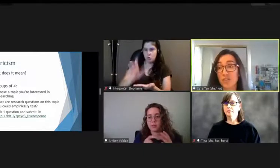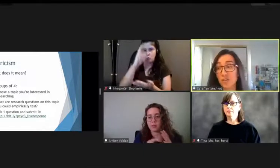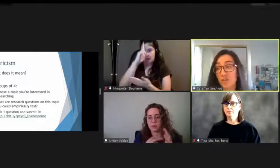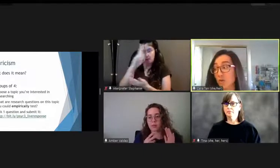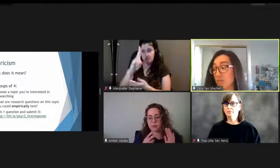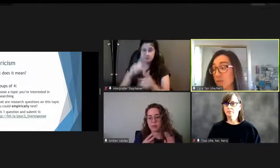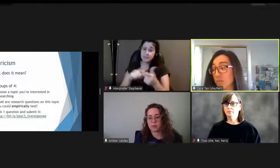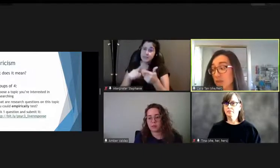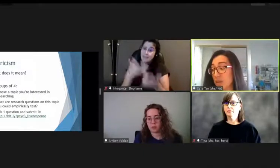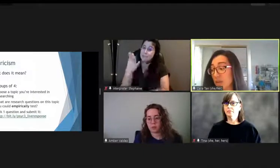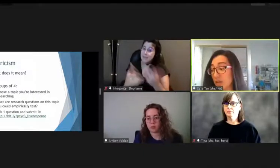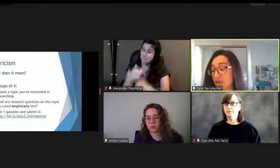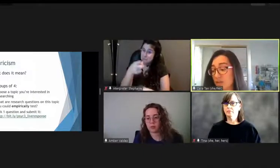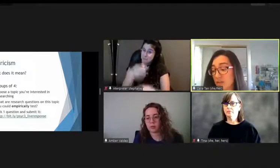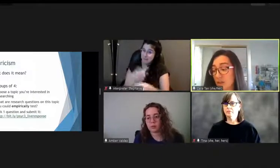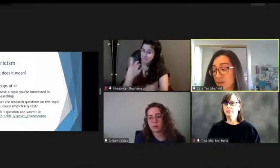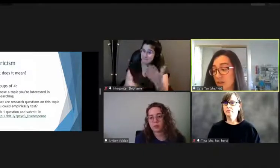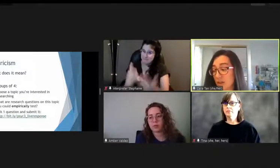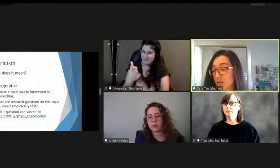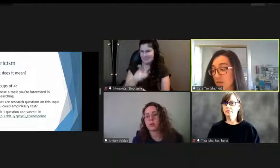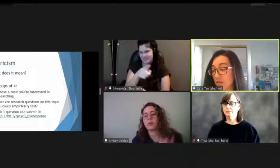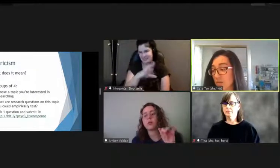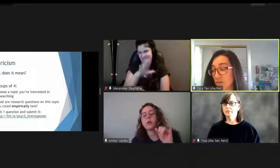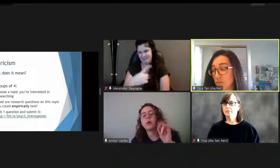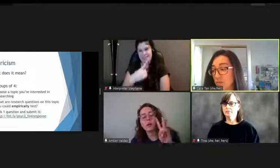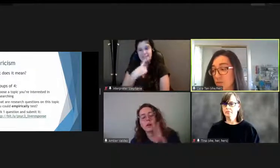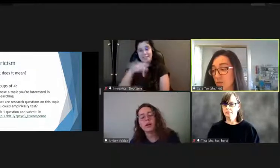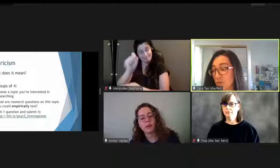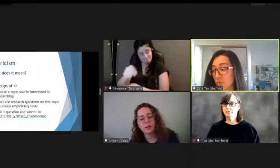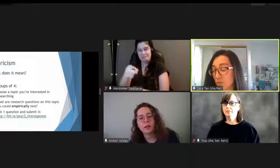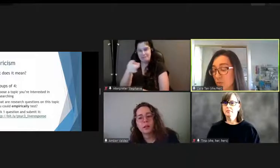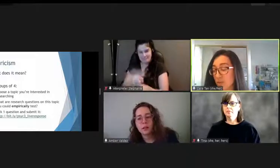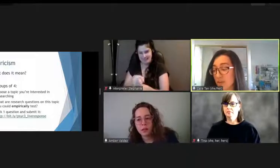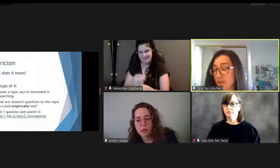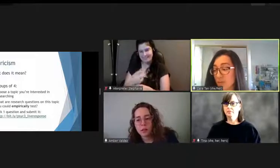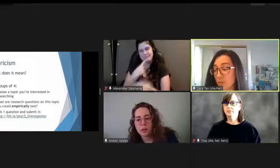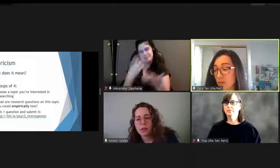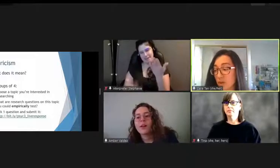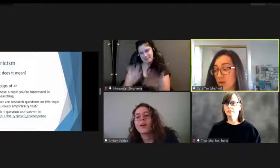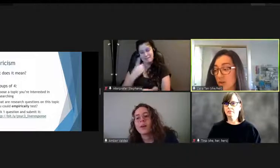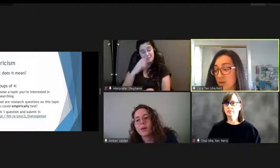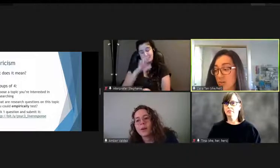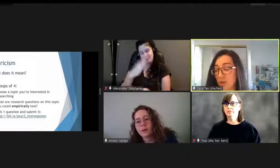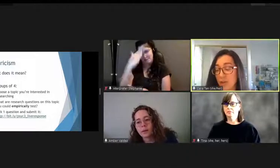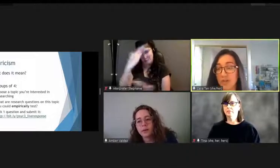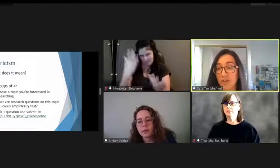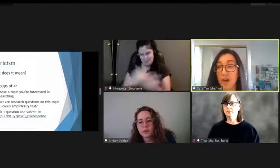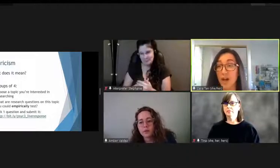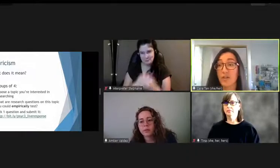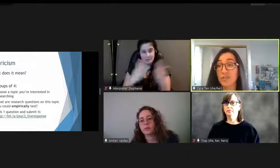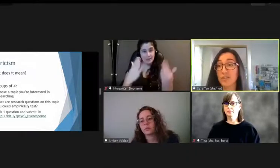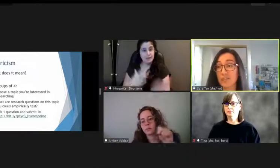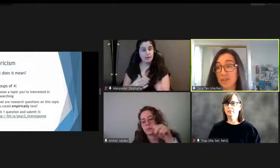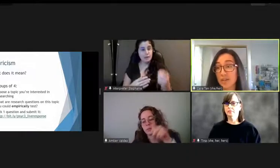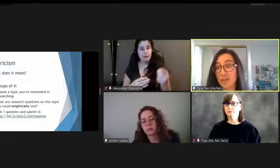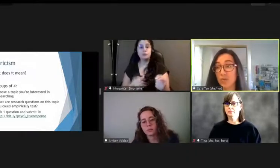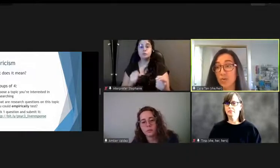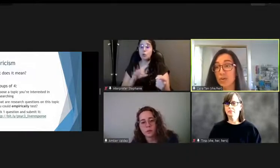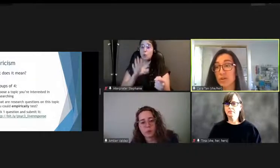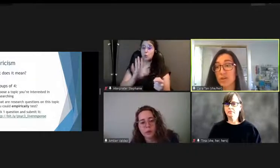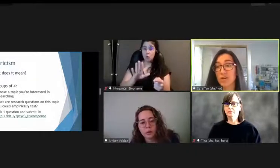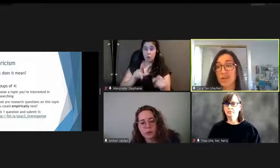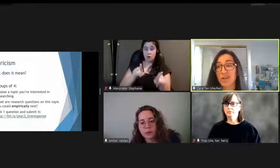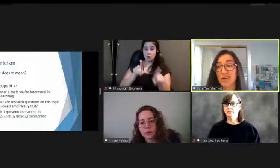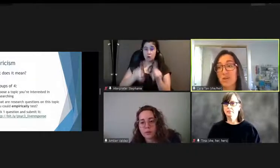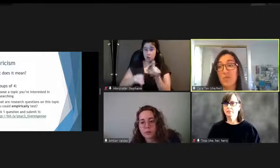microaggressions. Or maybe it's, you know, what makes someone more likely to be hired?